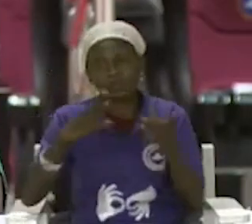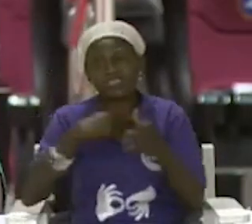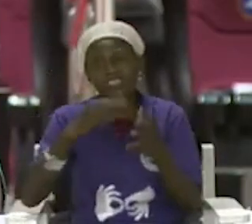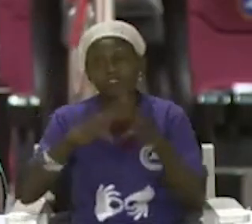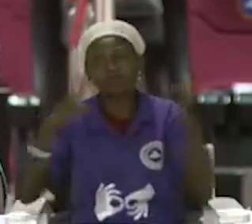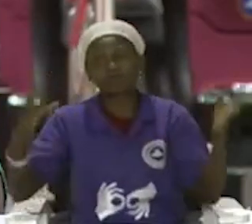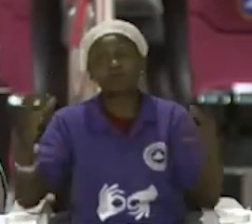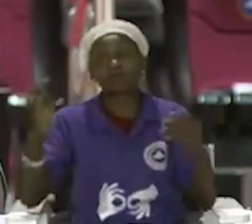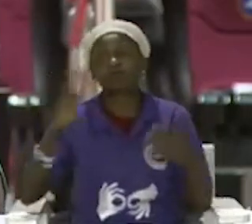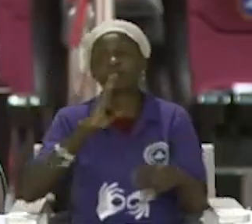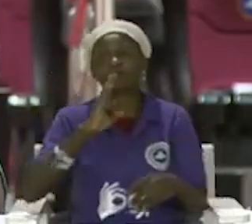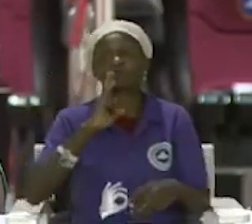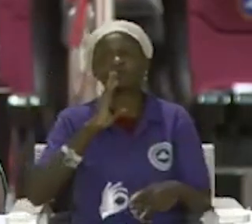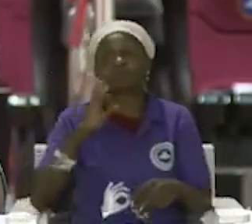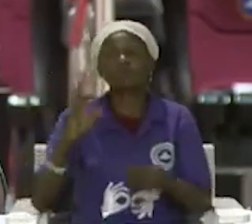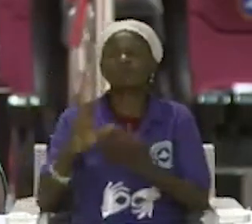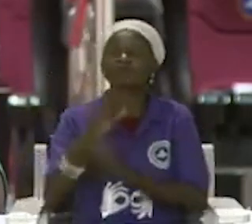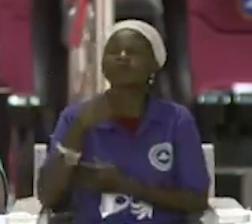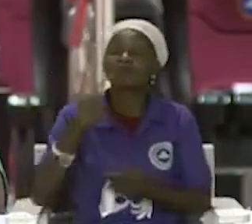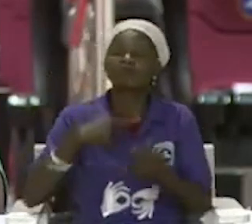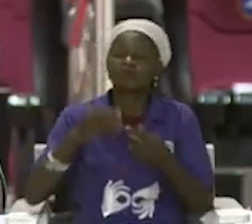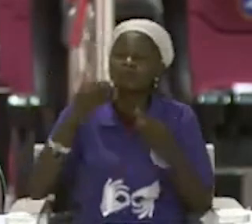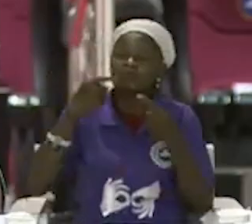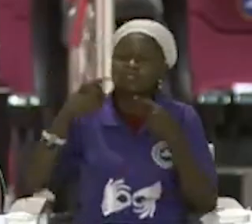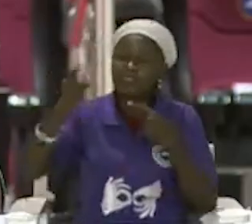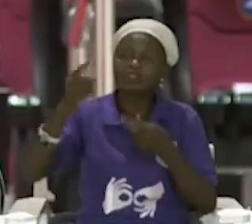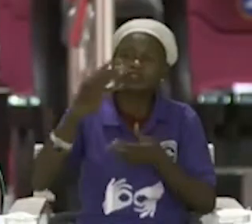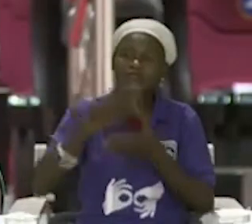The Lord asked me to tell someone,